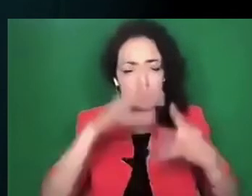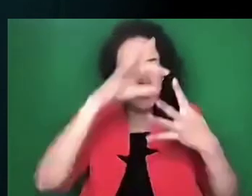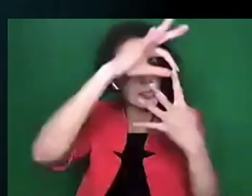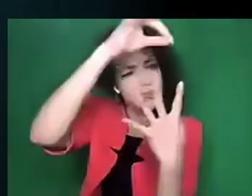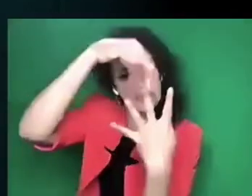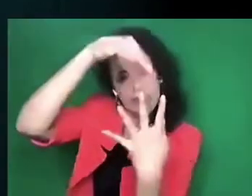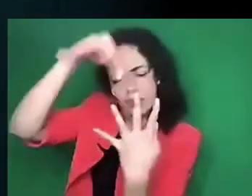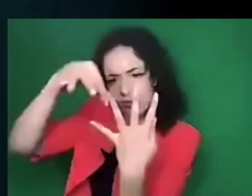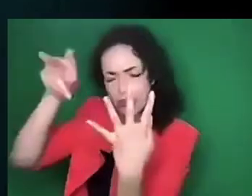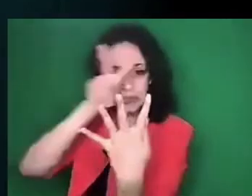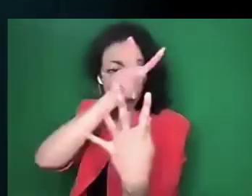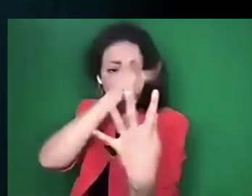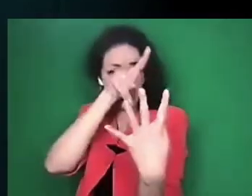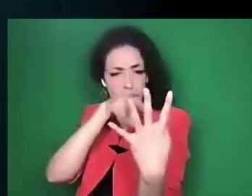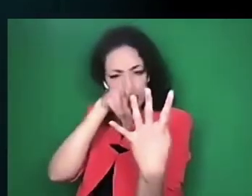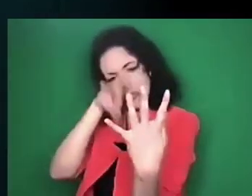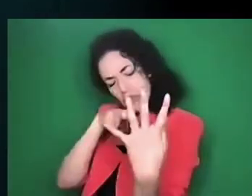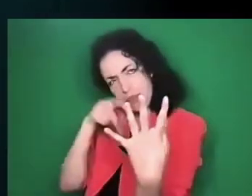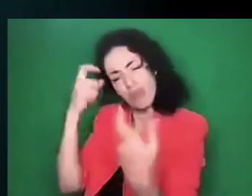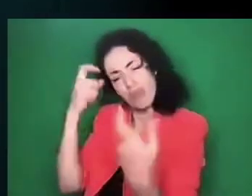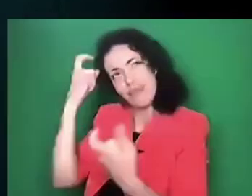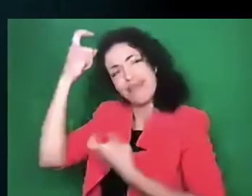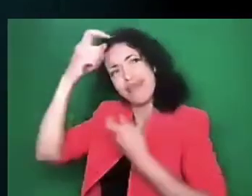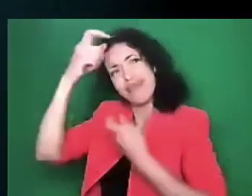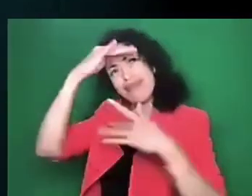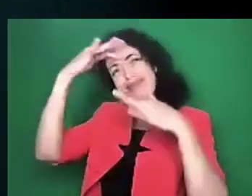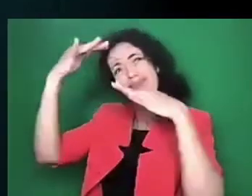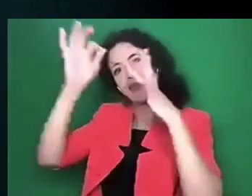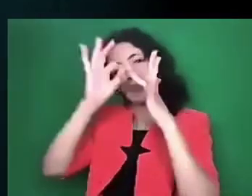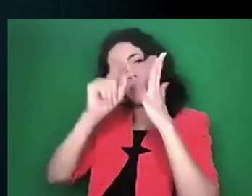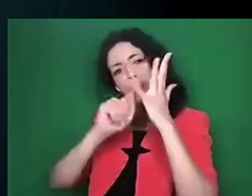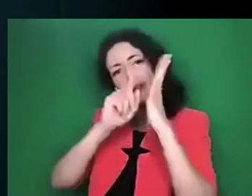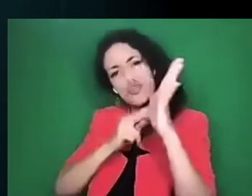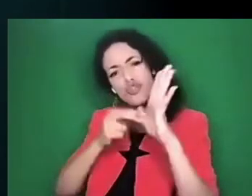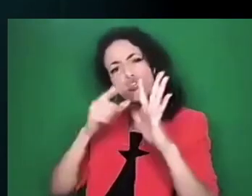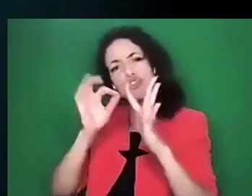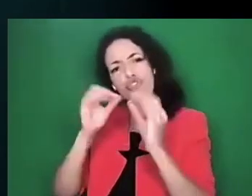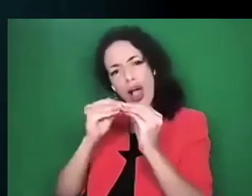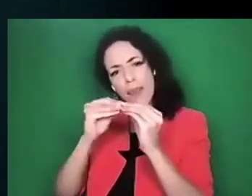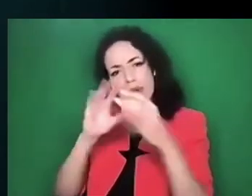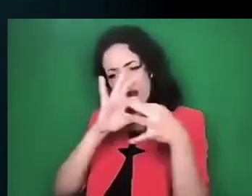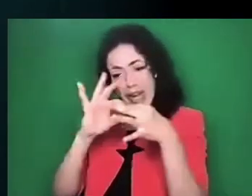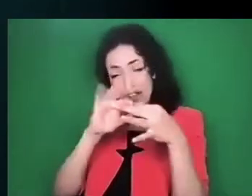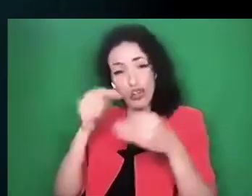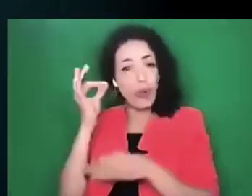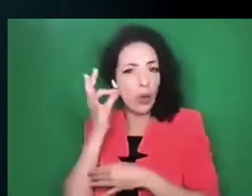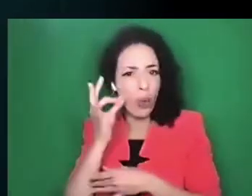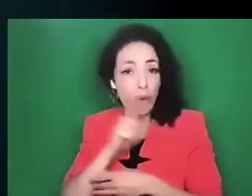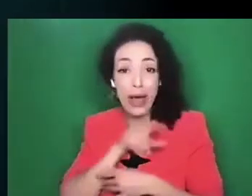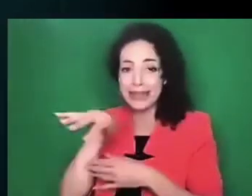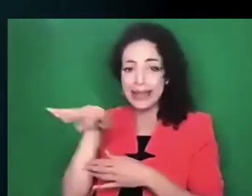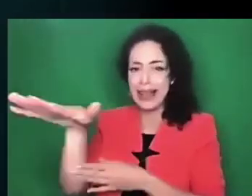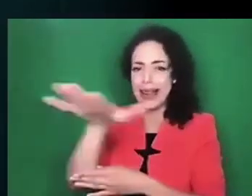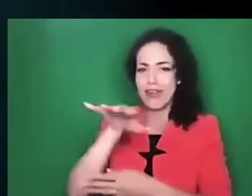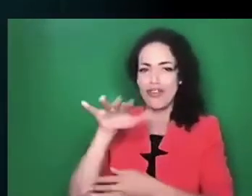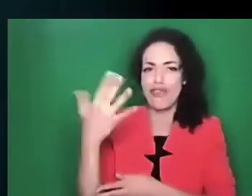considering Punjab's relationship with water as the land of five rivers that both heals, but also